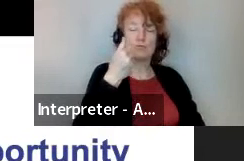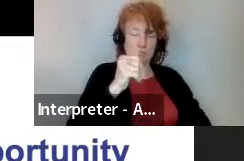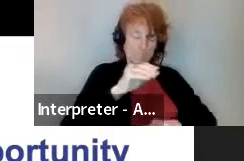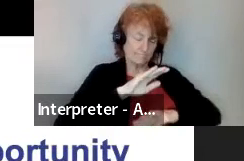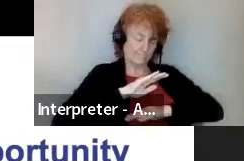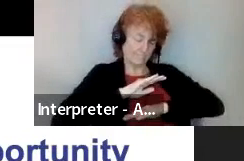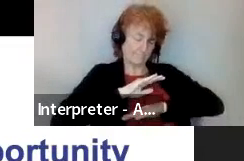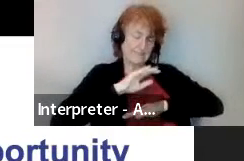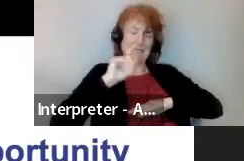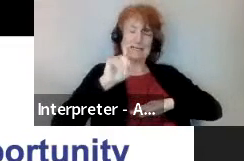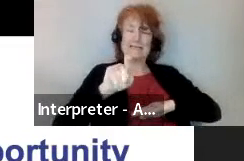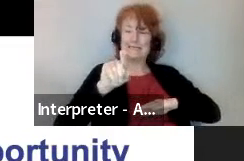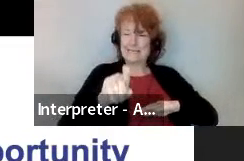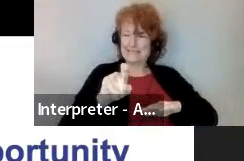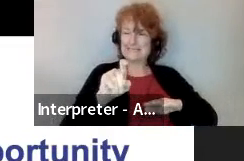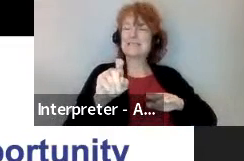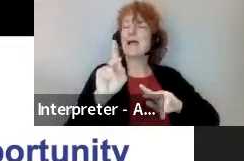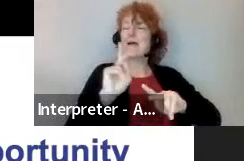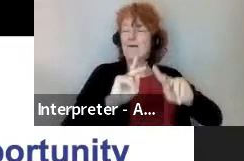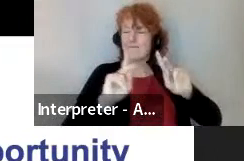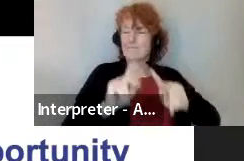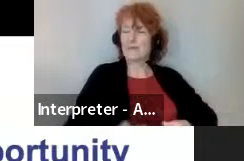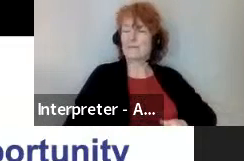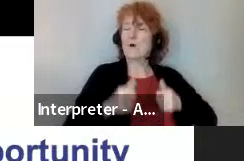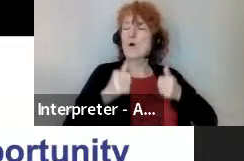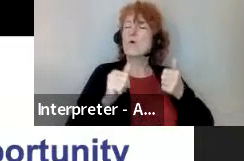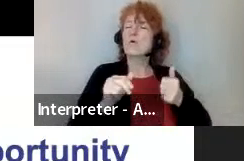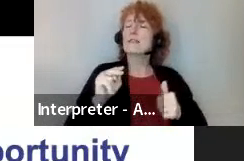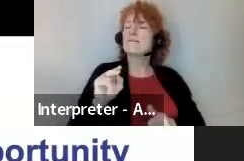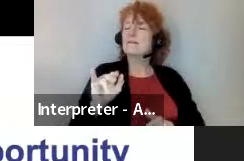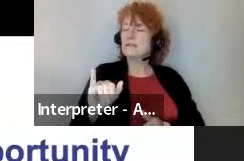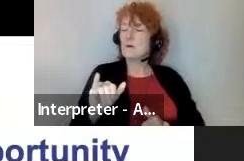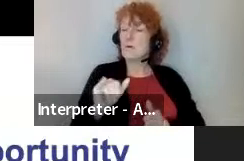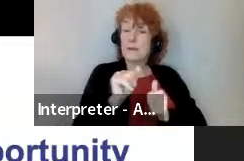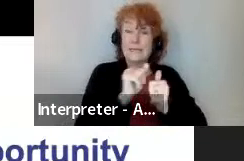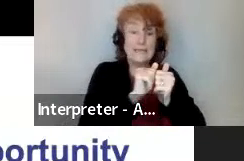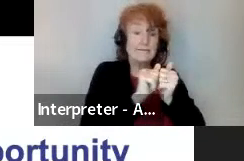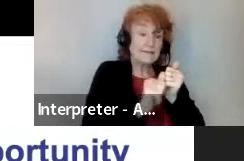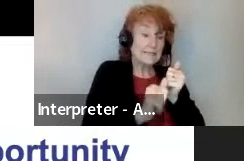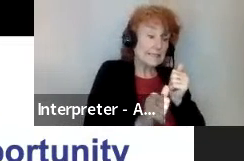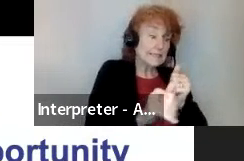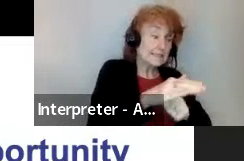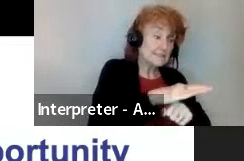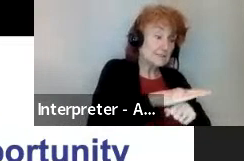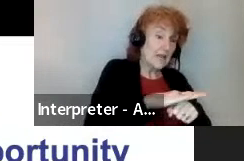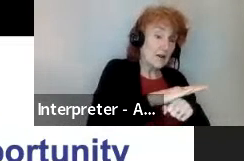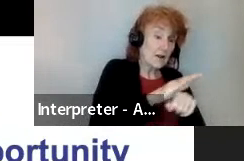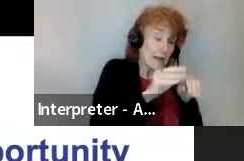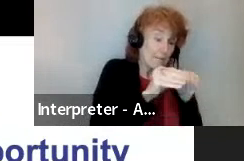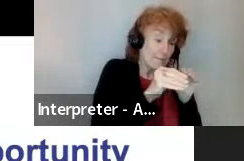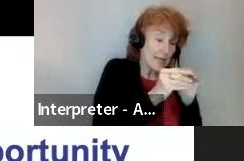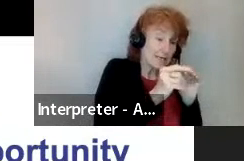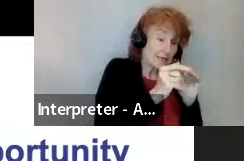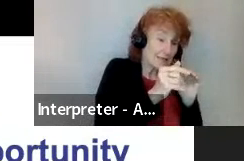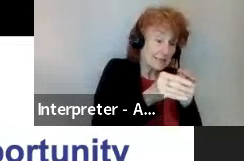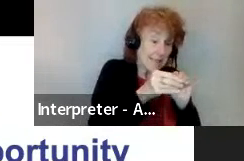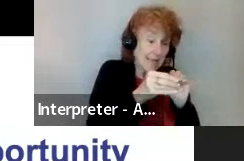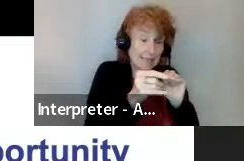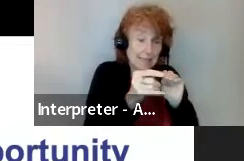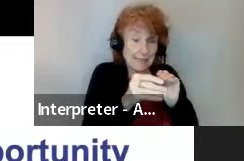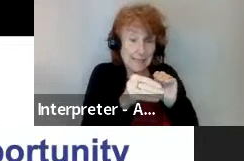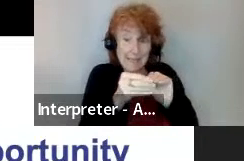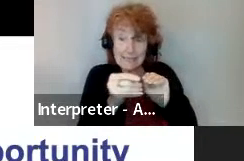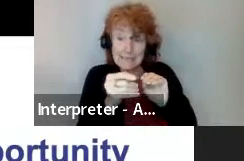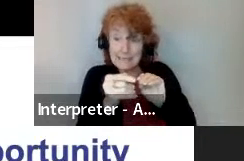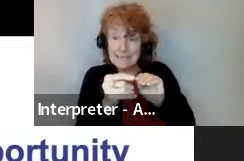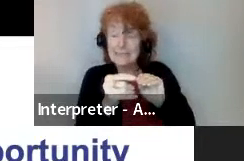neighborhood, from the highest density to the lowest density ones, were to add a little more housing, New York City could add a lot more housing overall without any